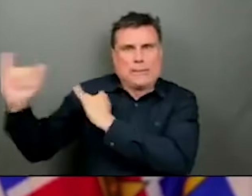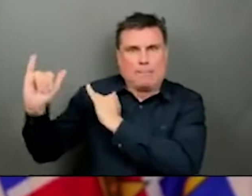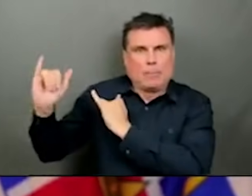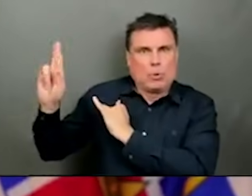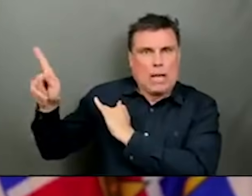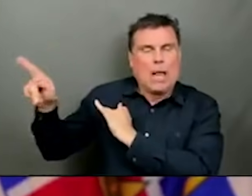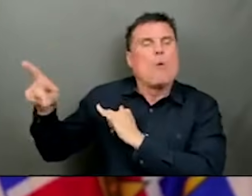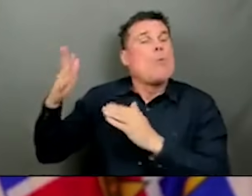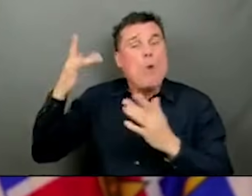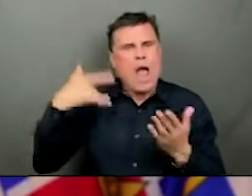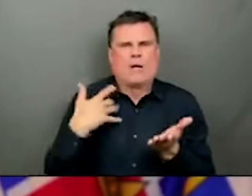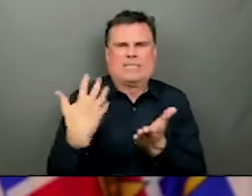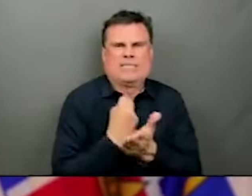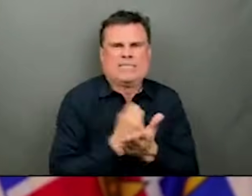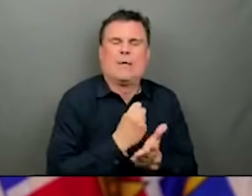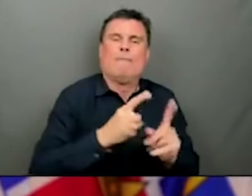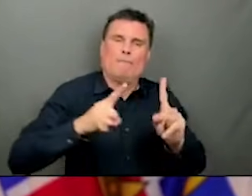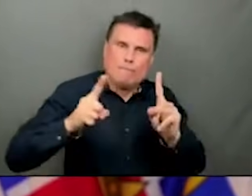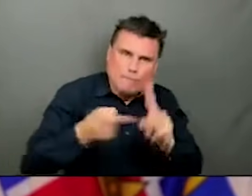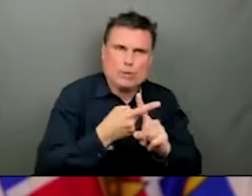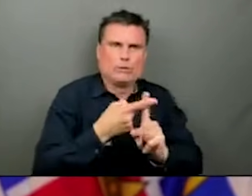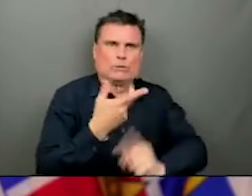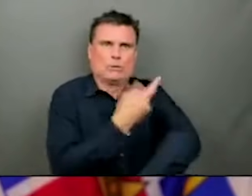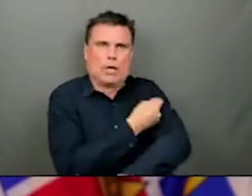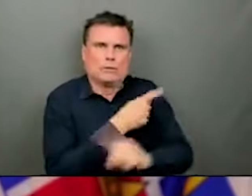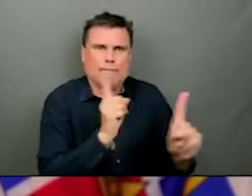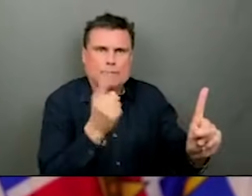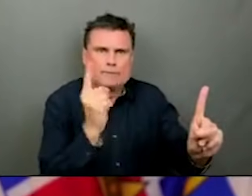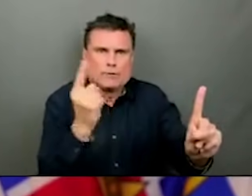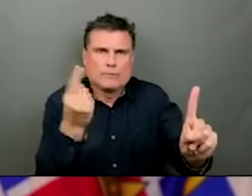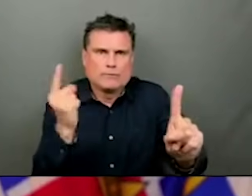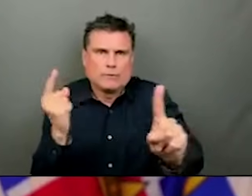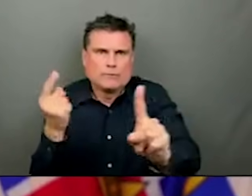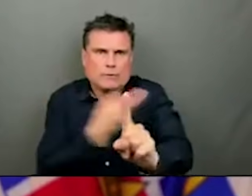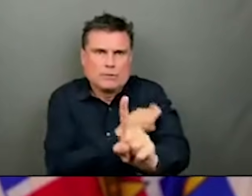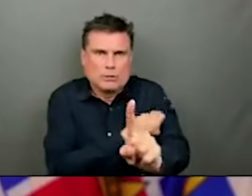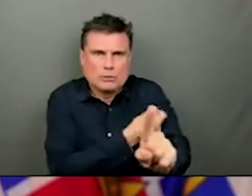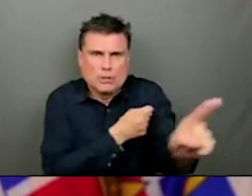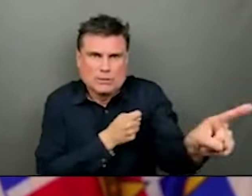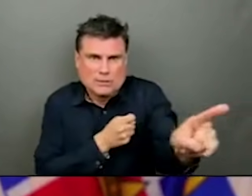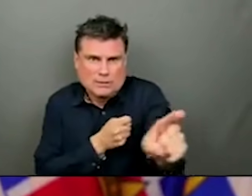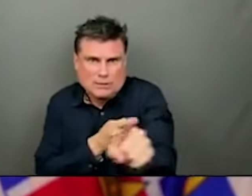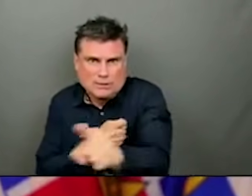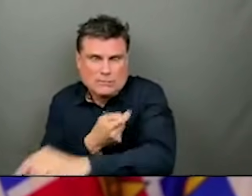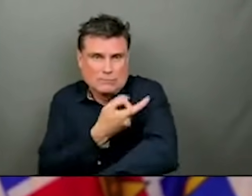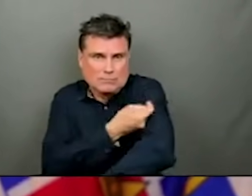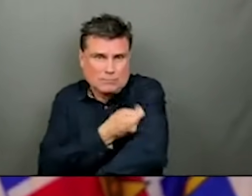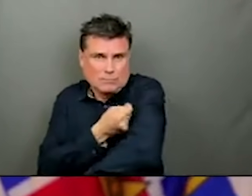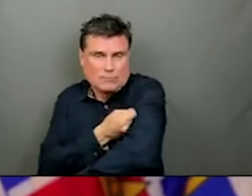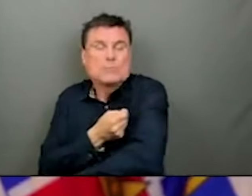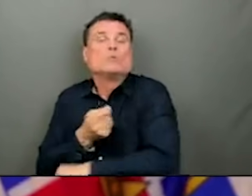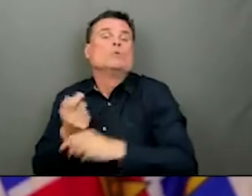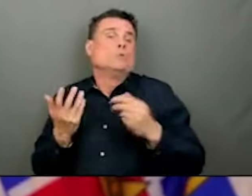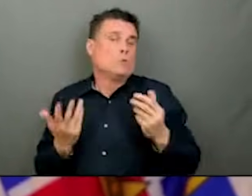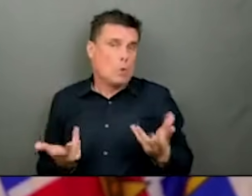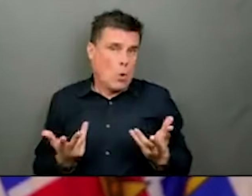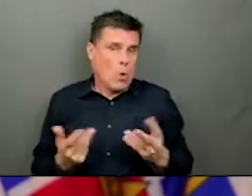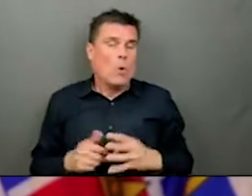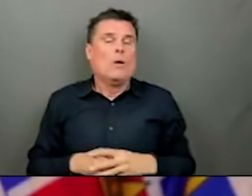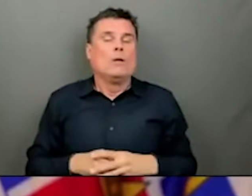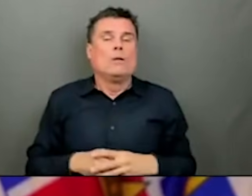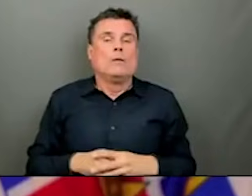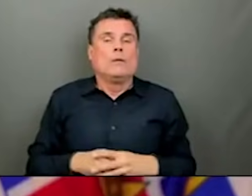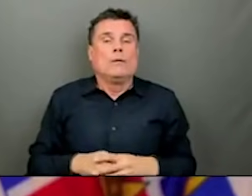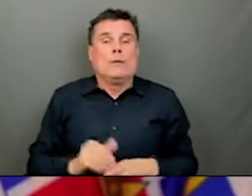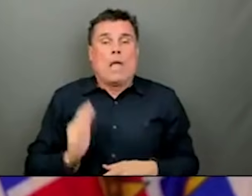being at least 21 days after dose 1. So think about that in terms of our time period. We are